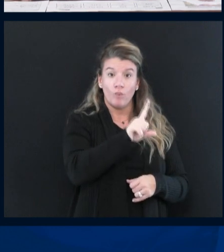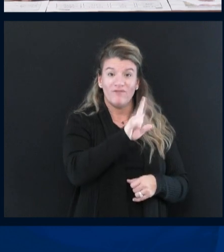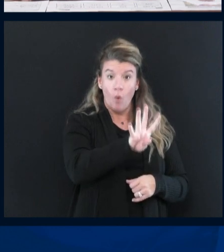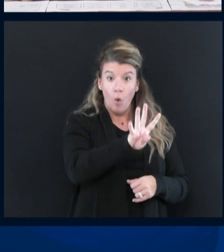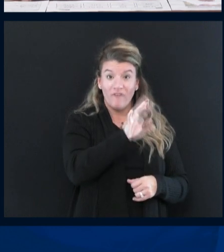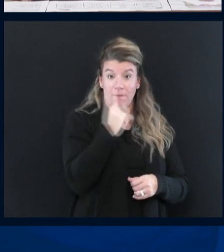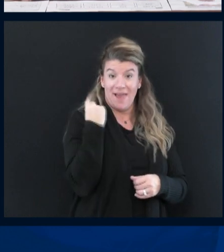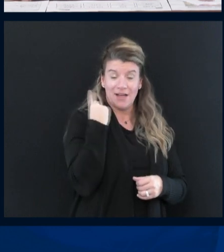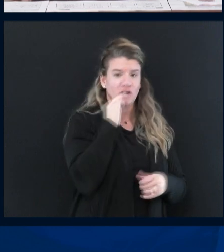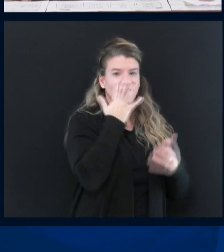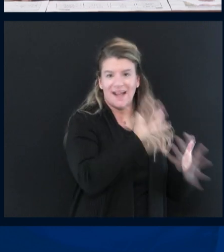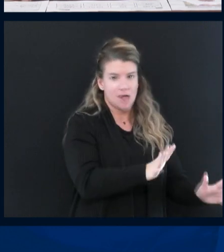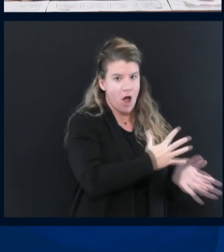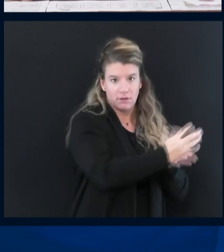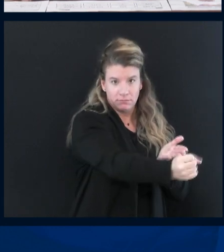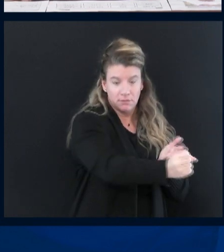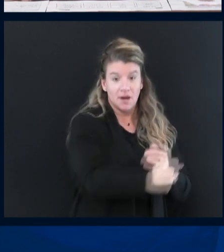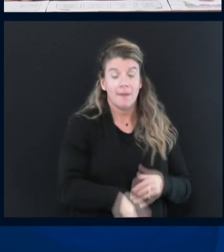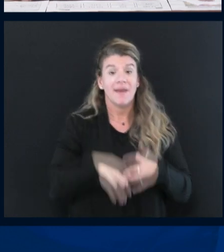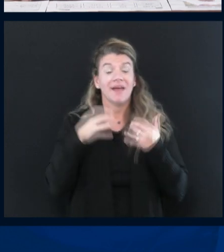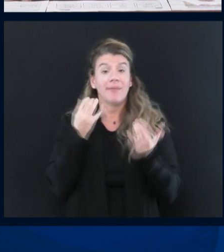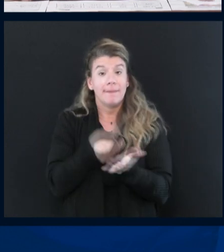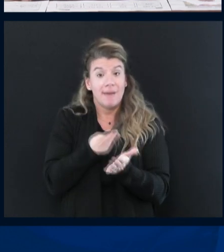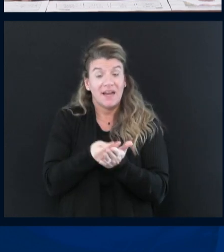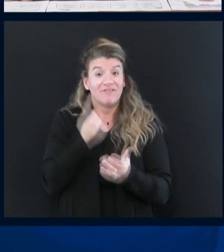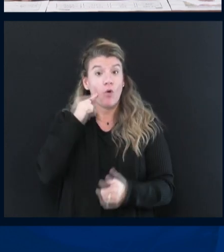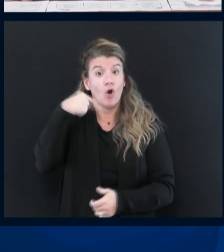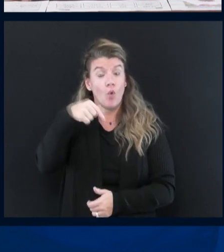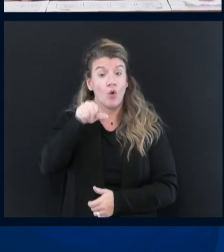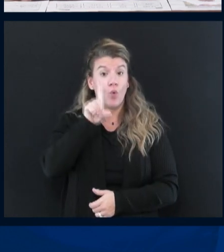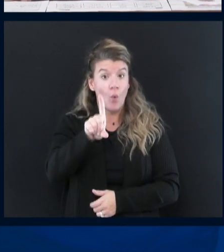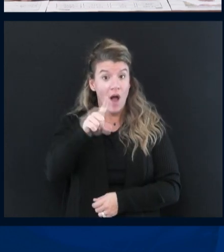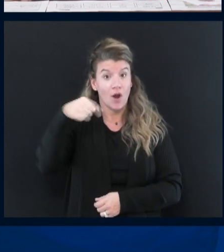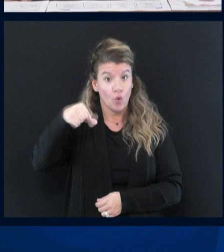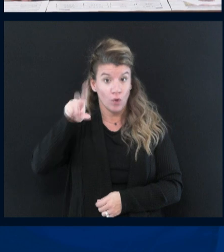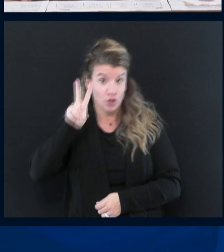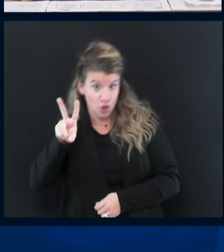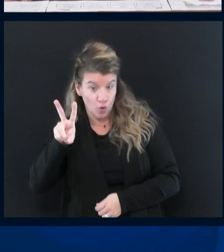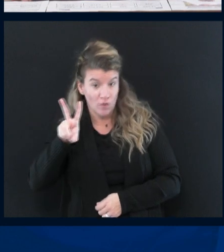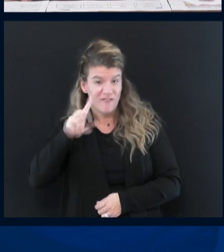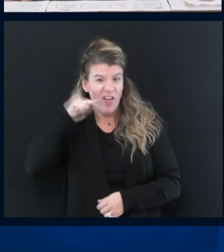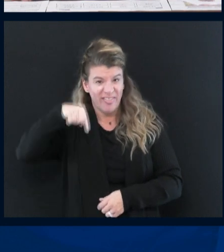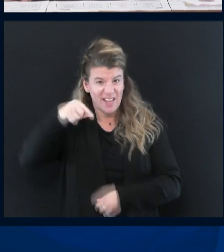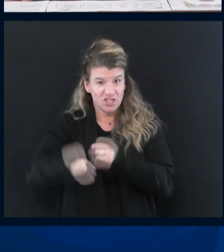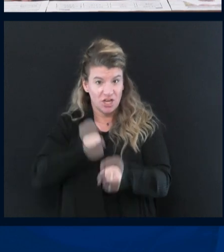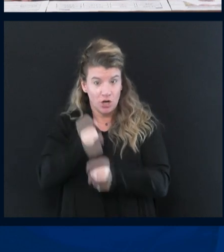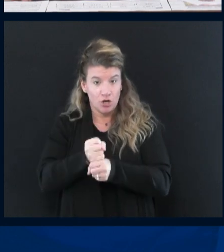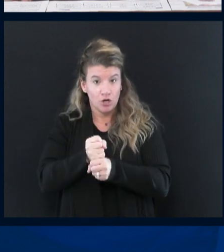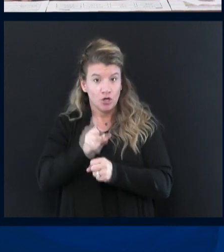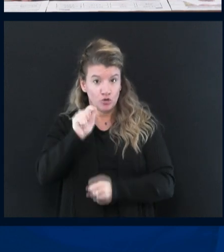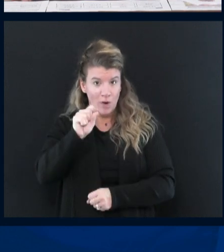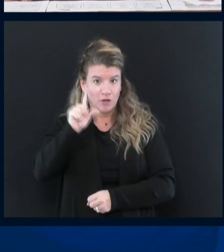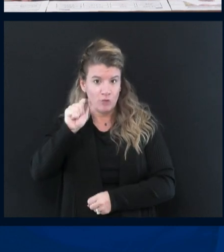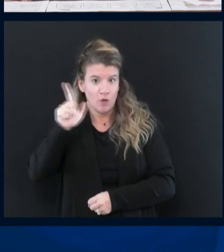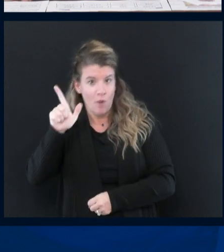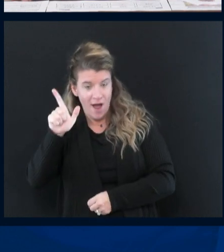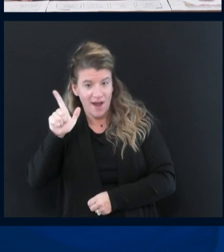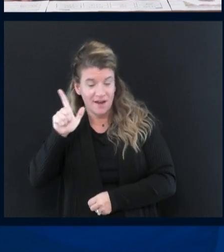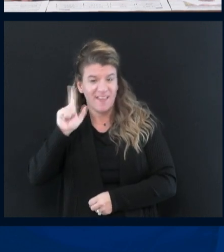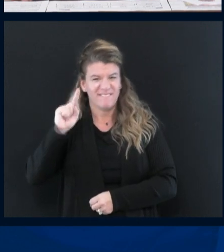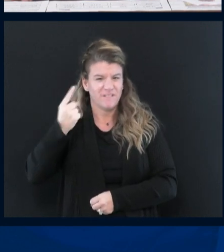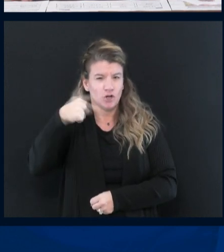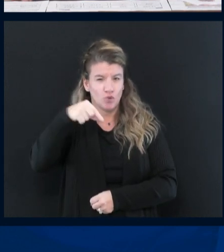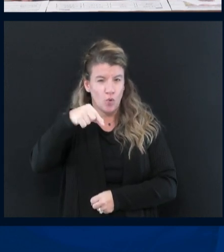the standpoint of the reimbursement of the first quarter of 2021, which was